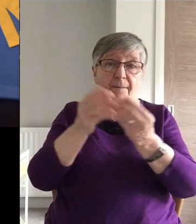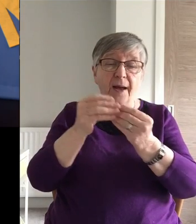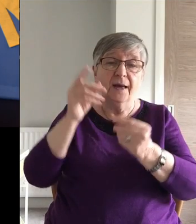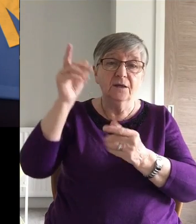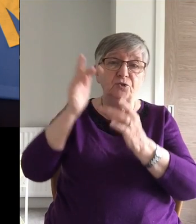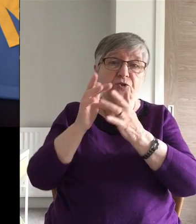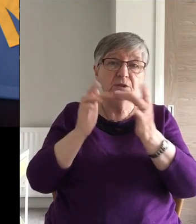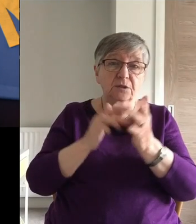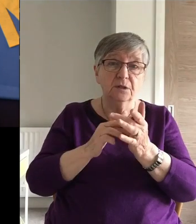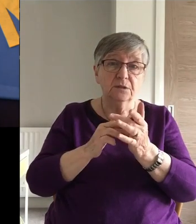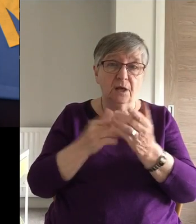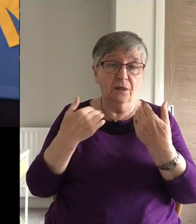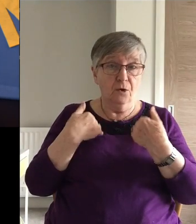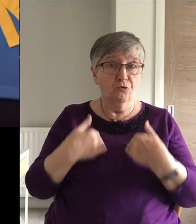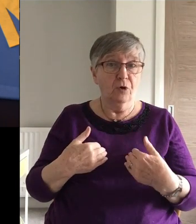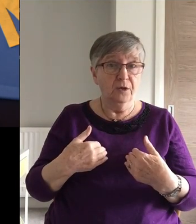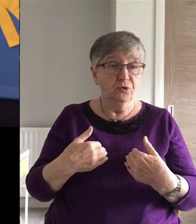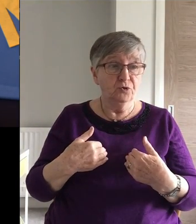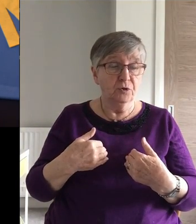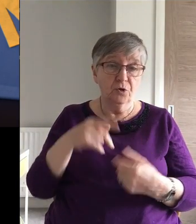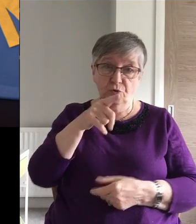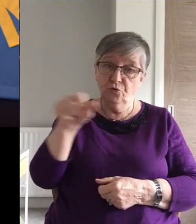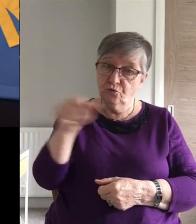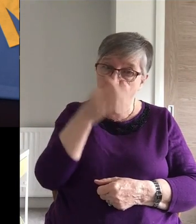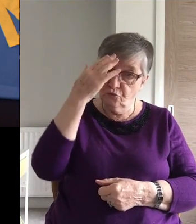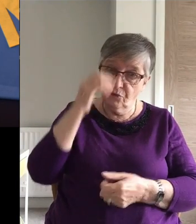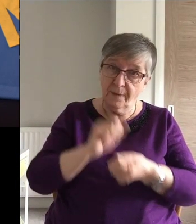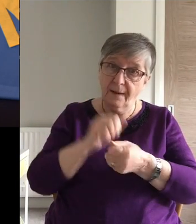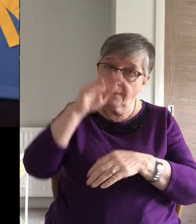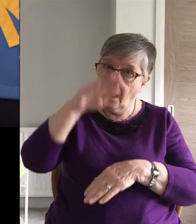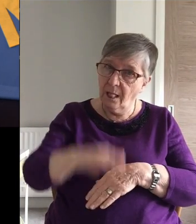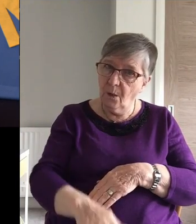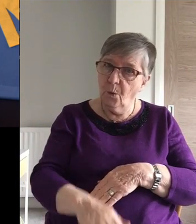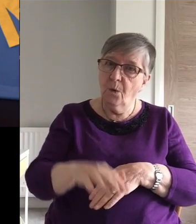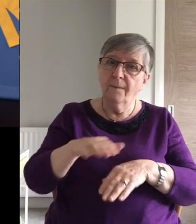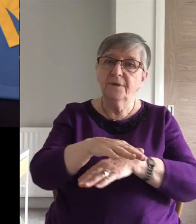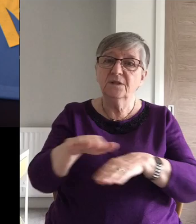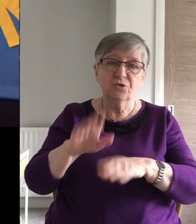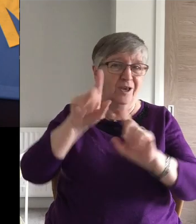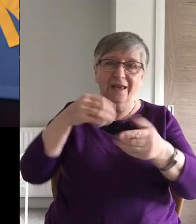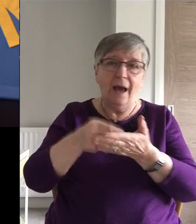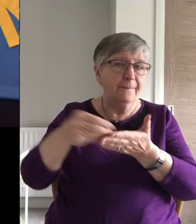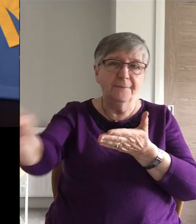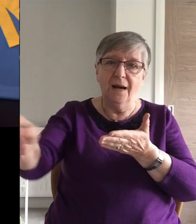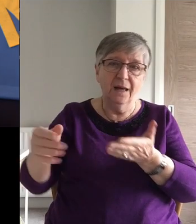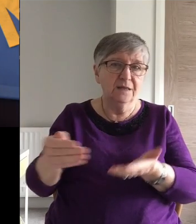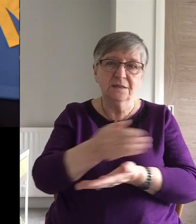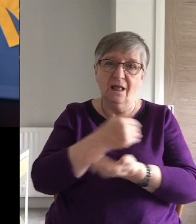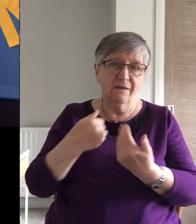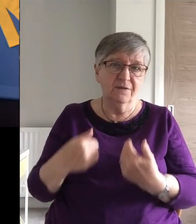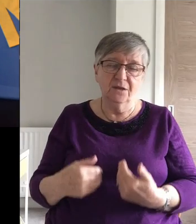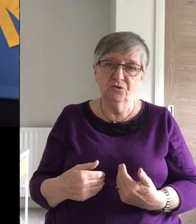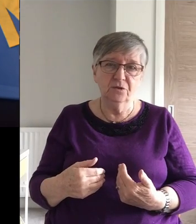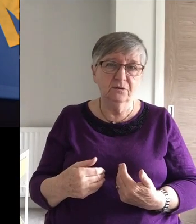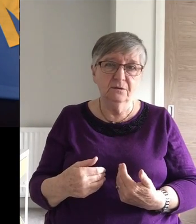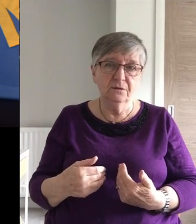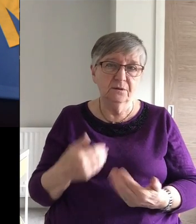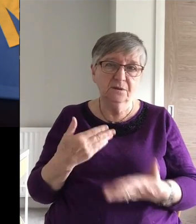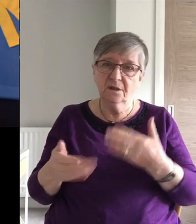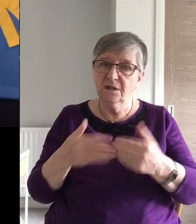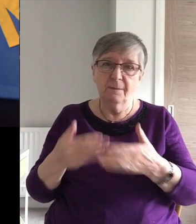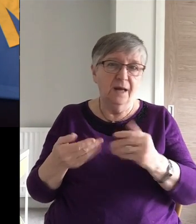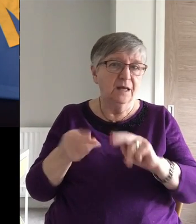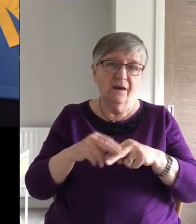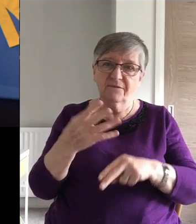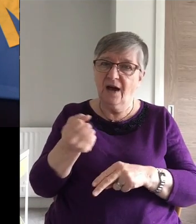remember, James says, their low position. They have been humbled by the gospel. They could not buy salvation. It gave them no advantages